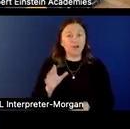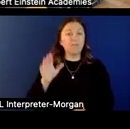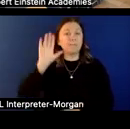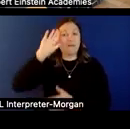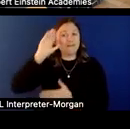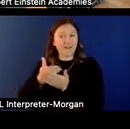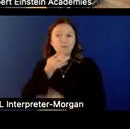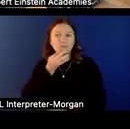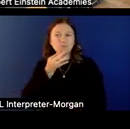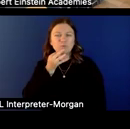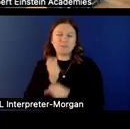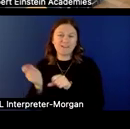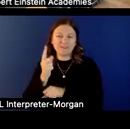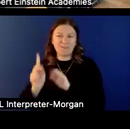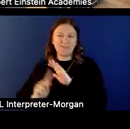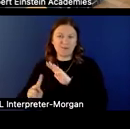year.